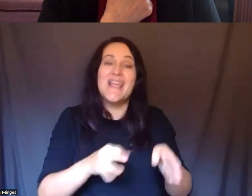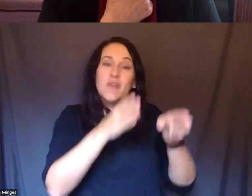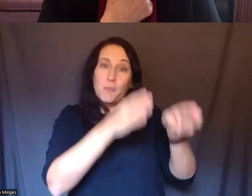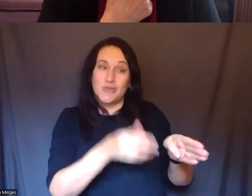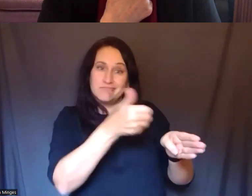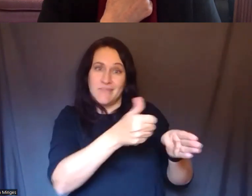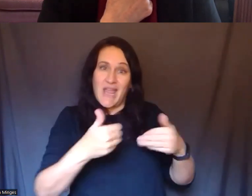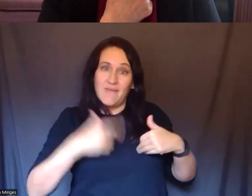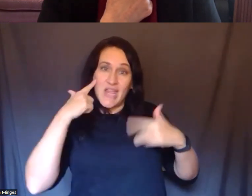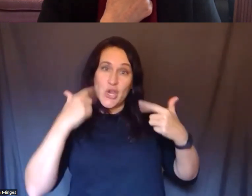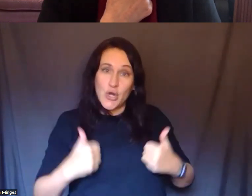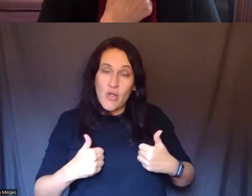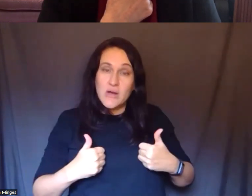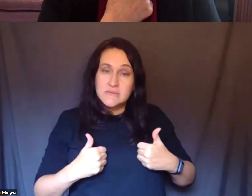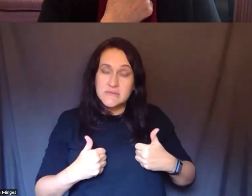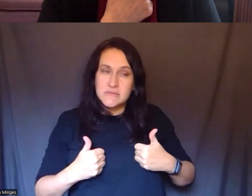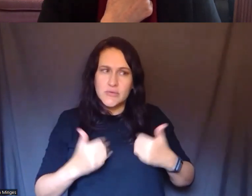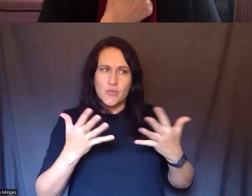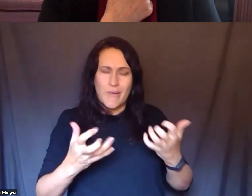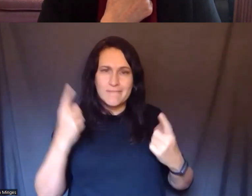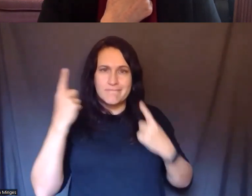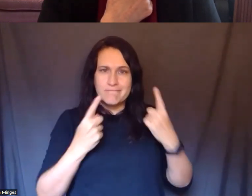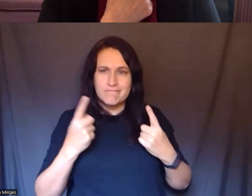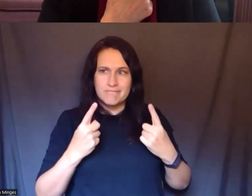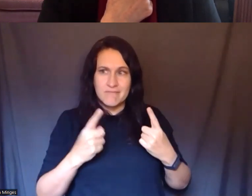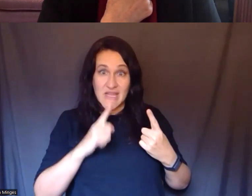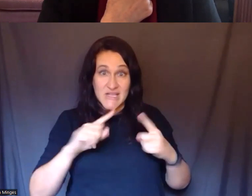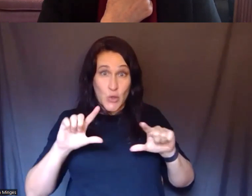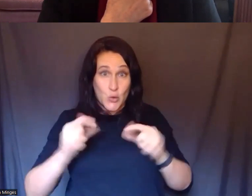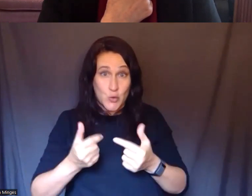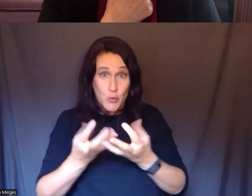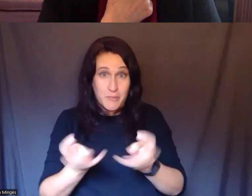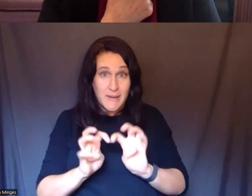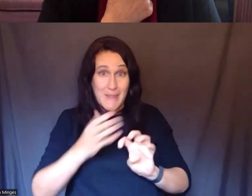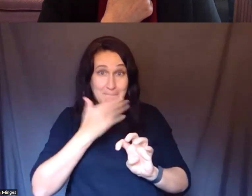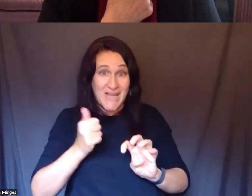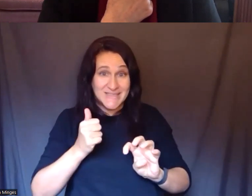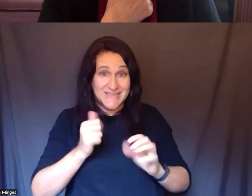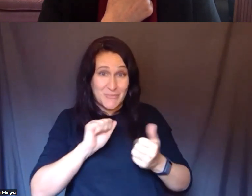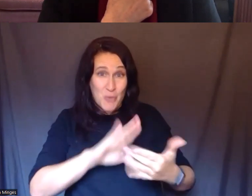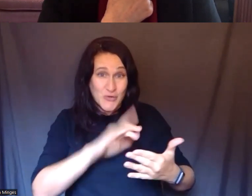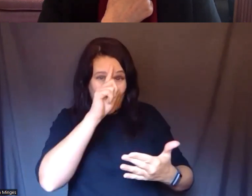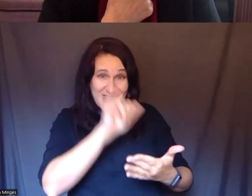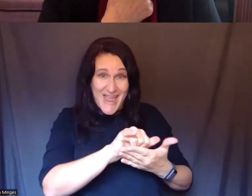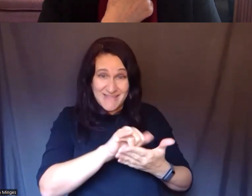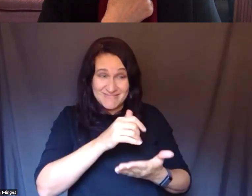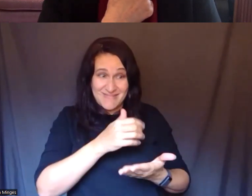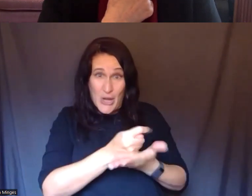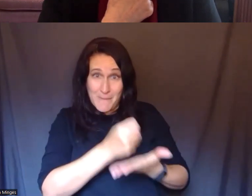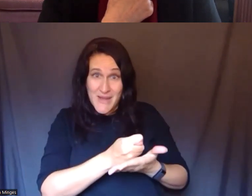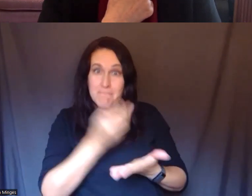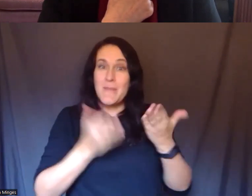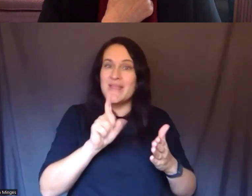hearing loss, you want to think whether or not group is going to be the best format for them. It may be that they really need individual